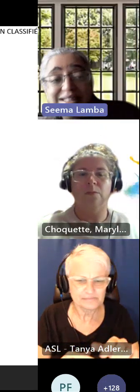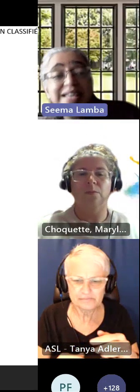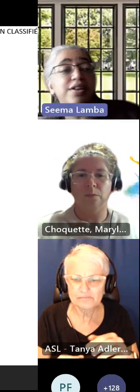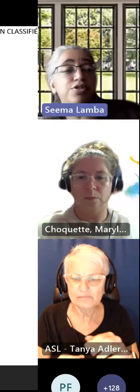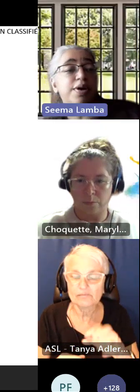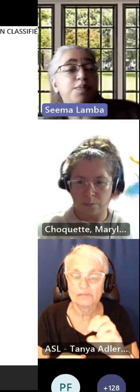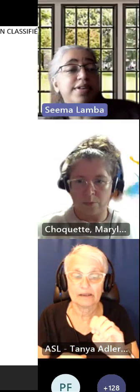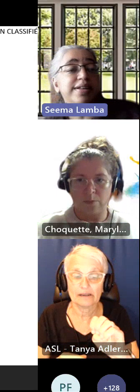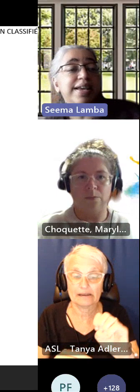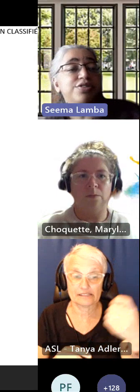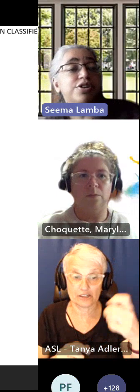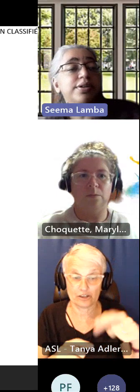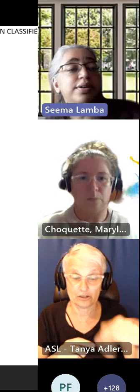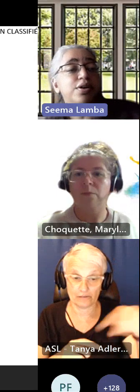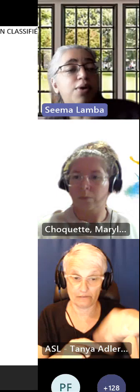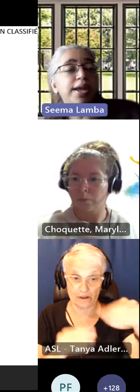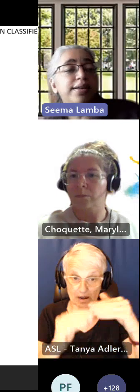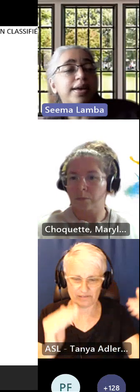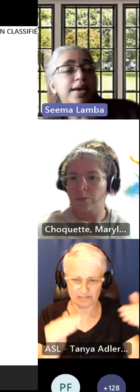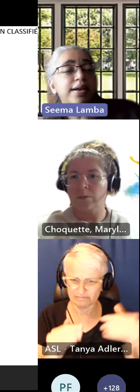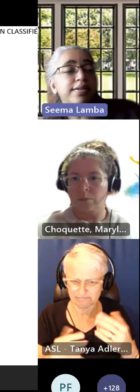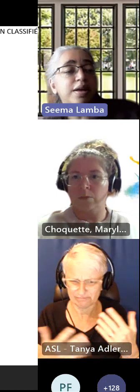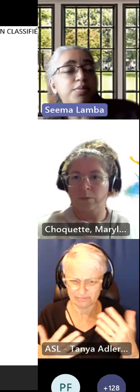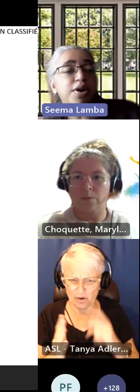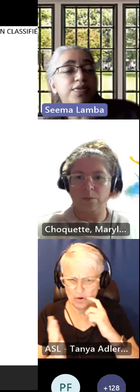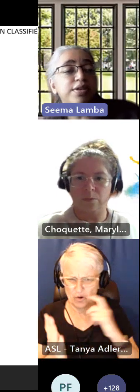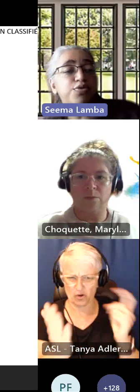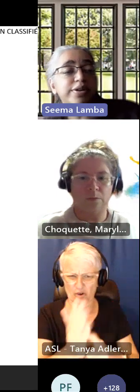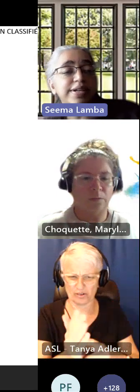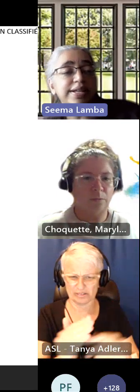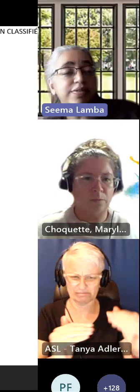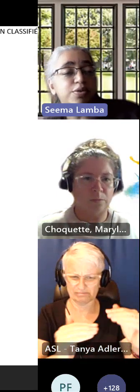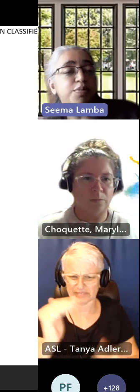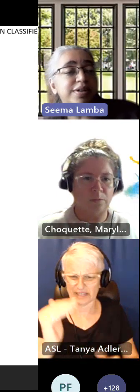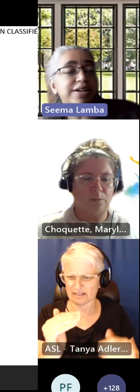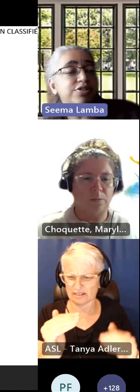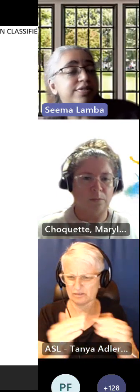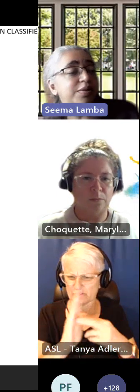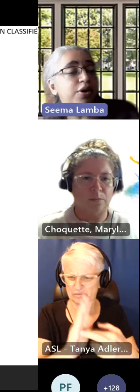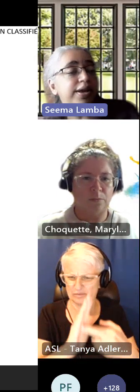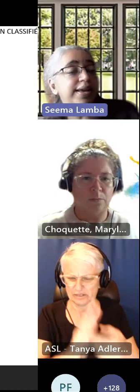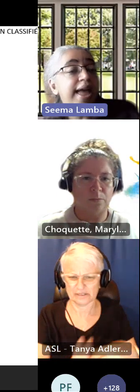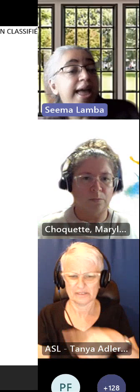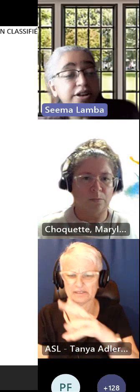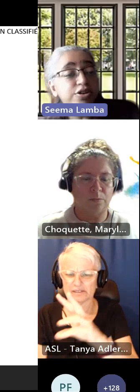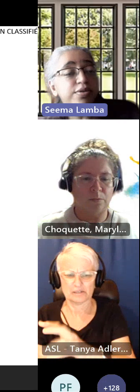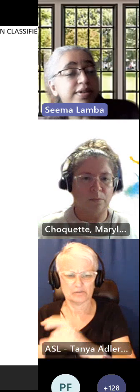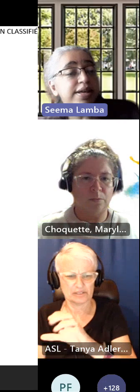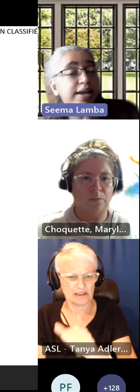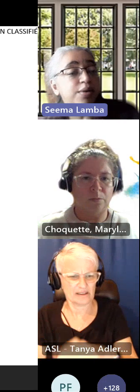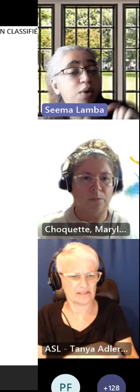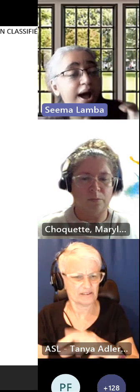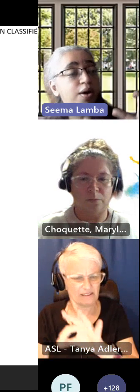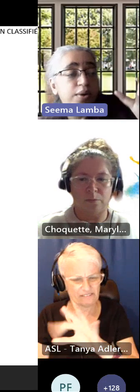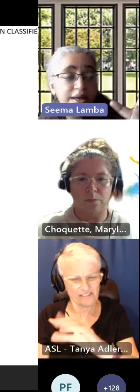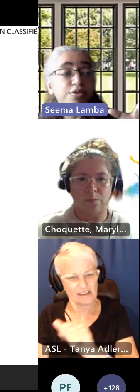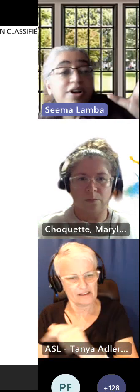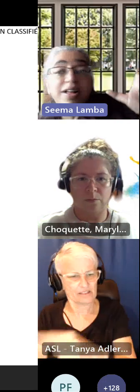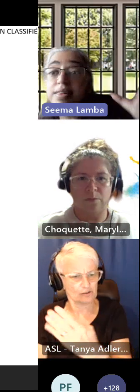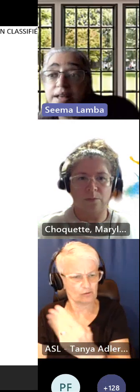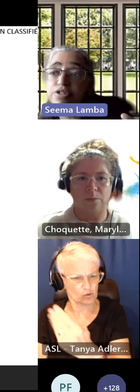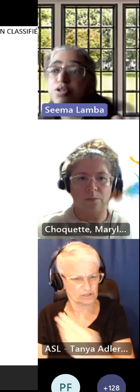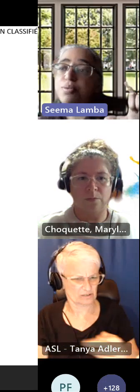level, you see underrepresentation, right? Because the WFA is 14 and the representation is 10 by 8. And you see like,